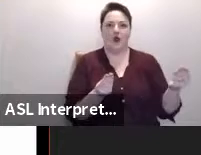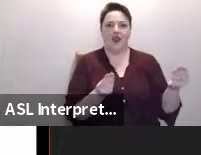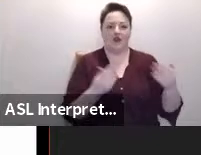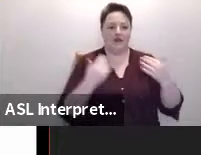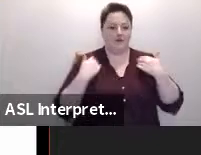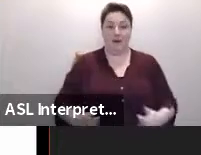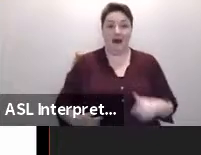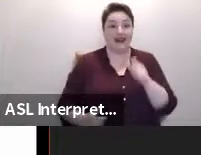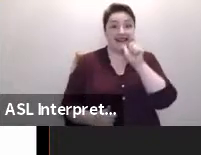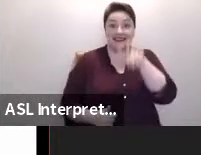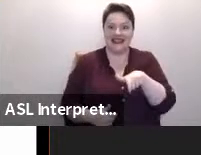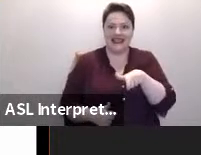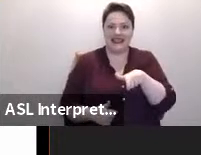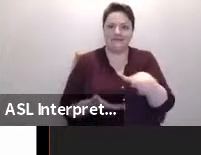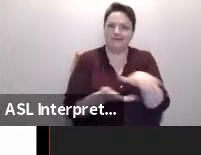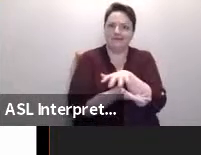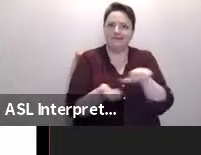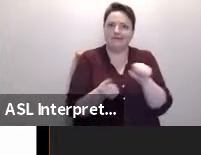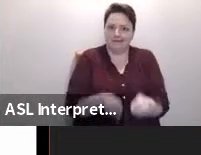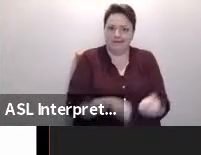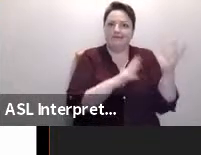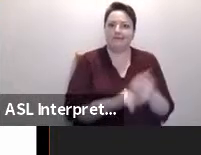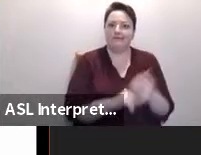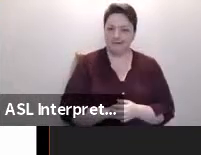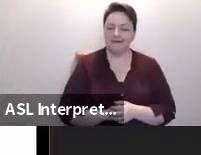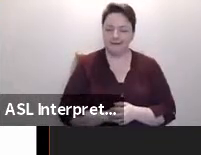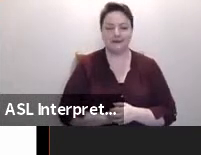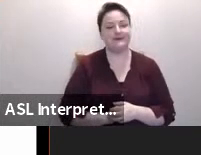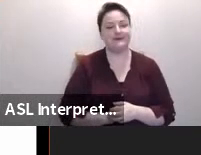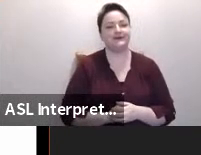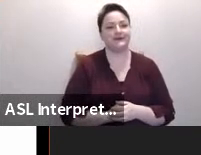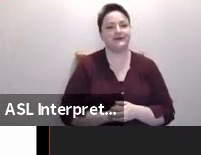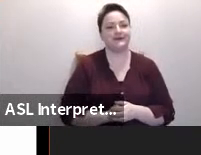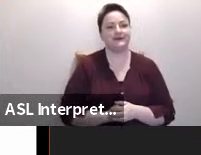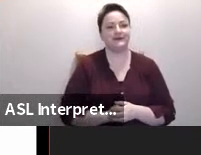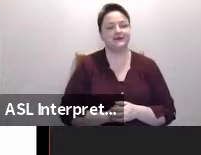need gets destroyed. Next slide, please.